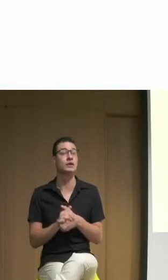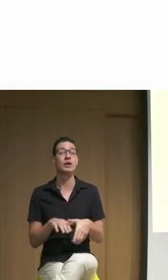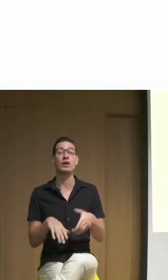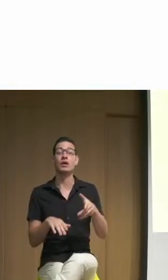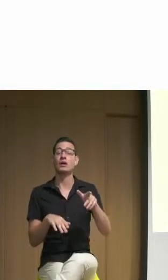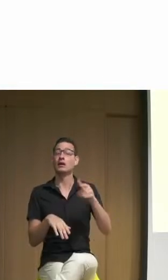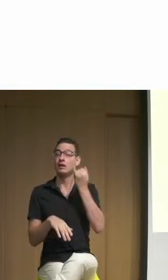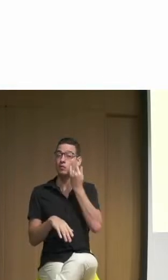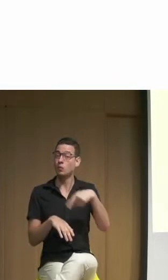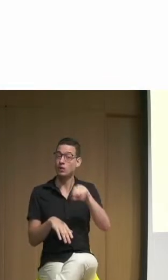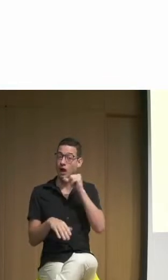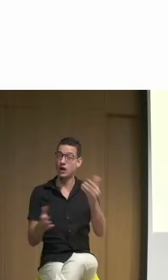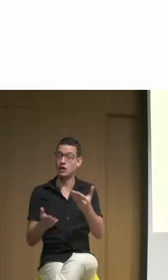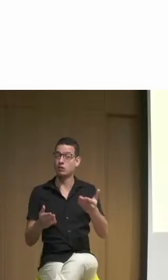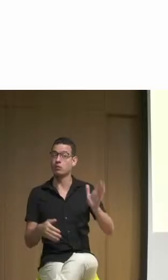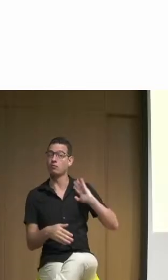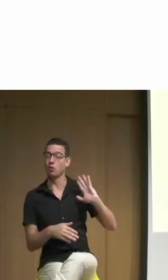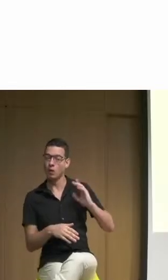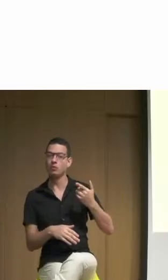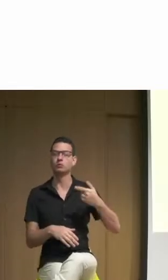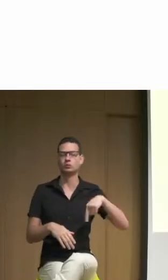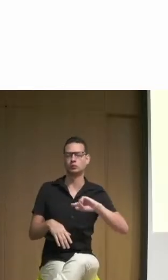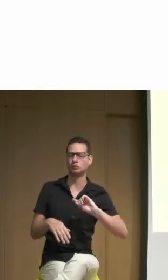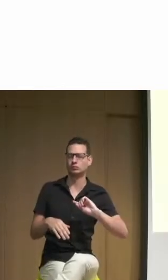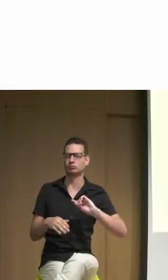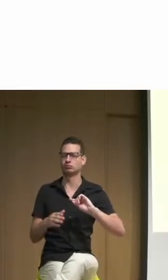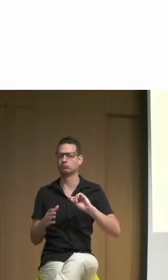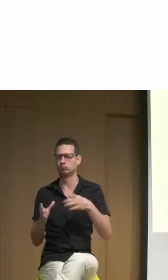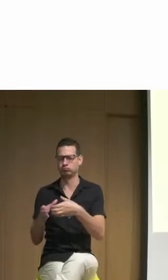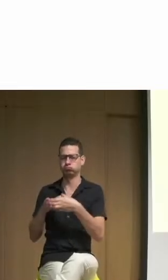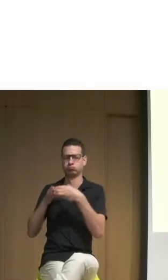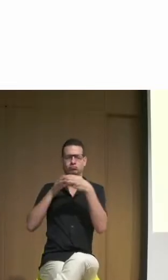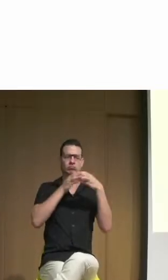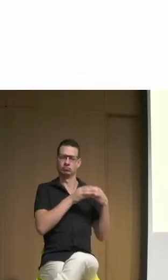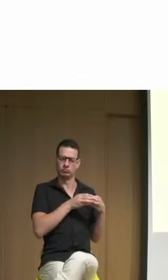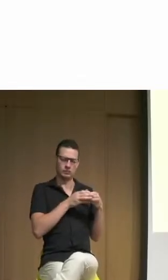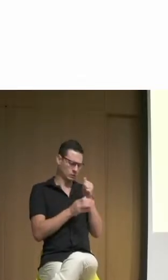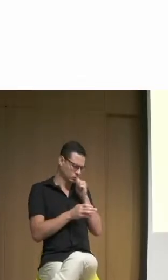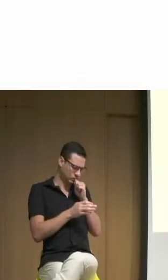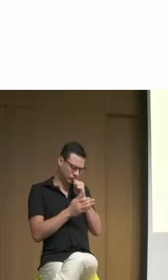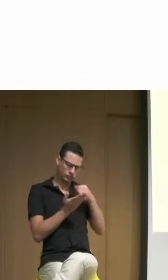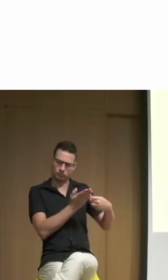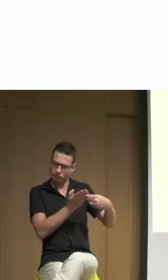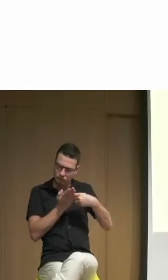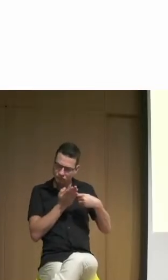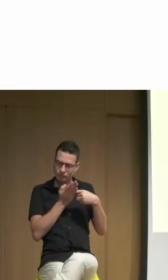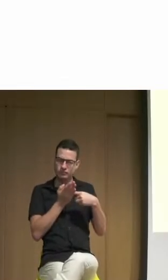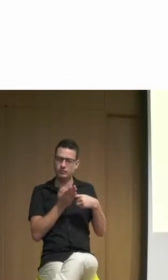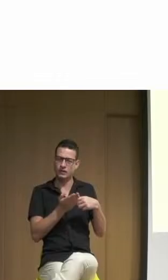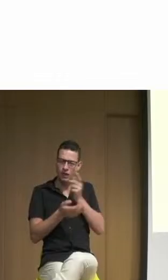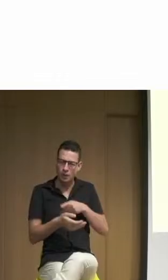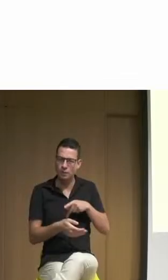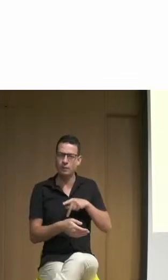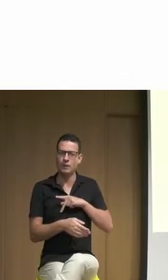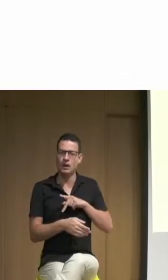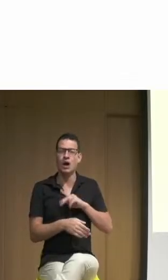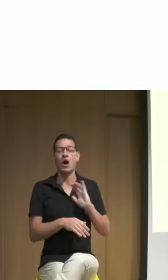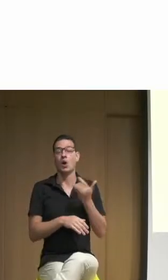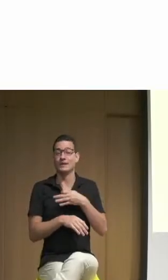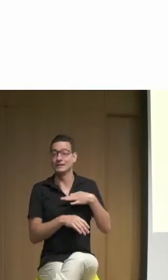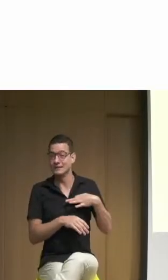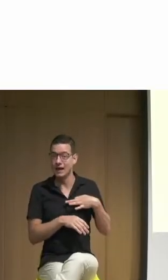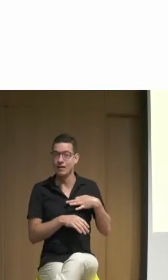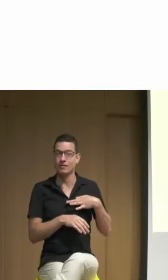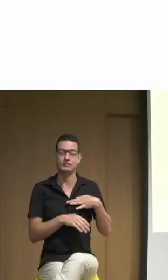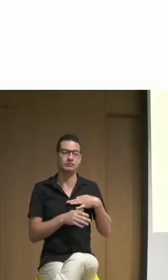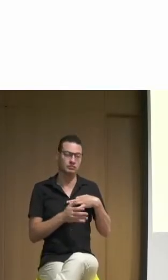to discuss some personnel and administrative matters, and we have completed our work with that. And so with that,